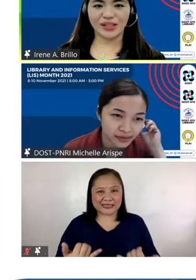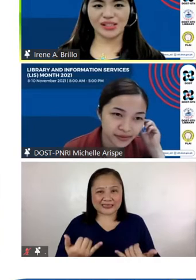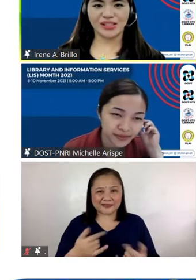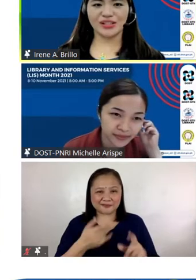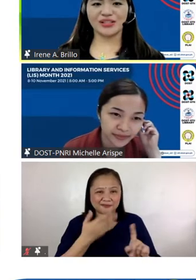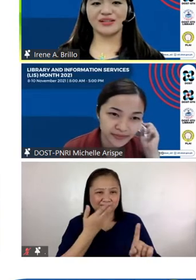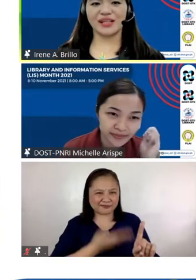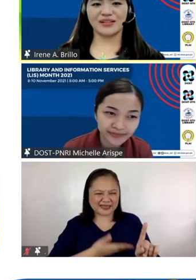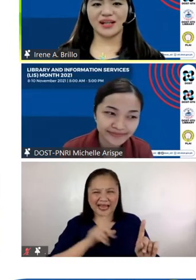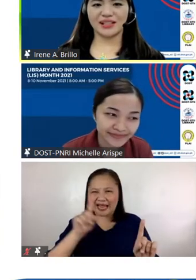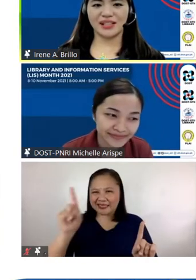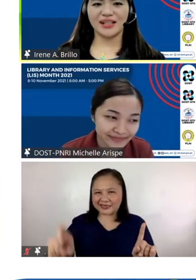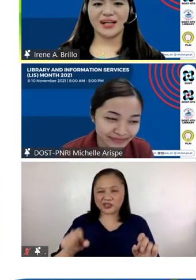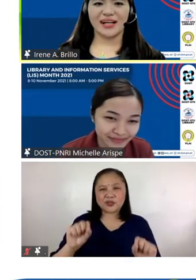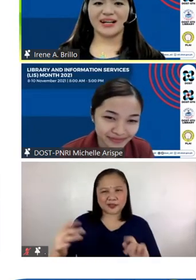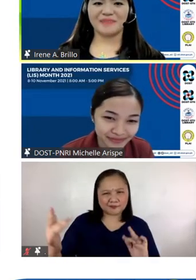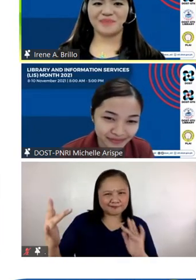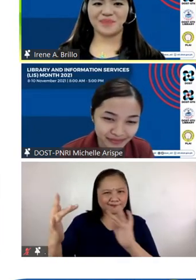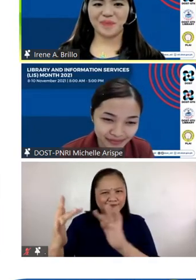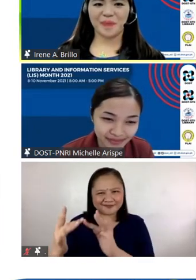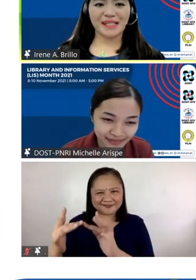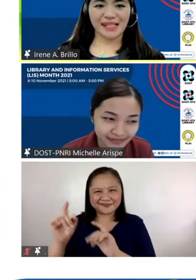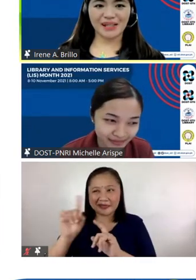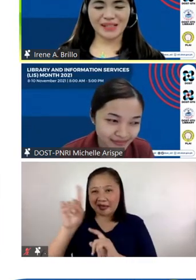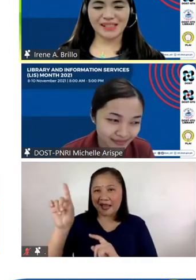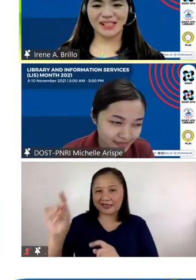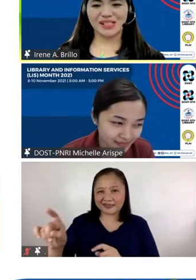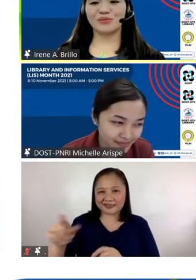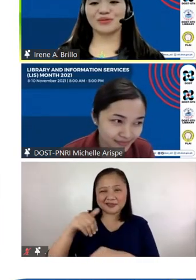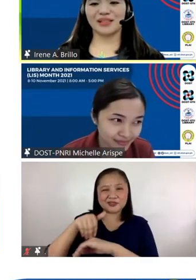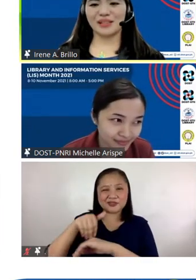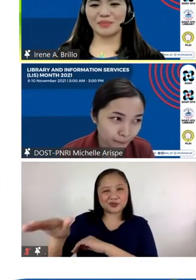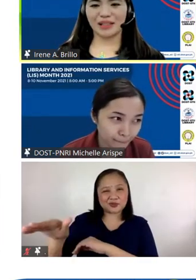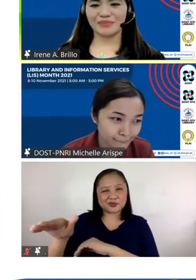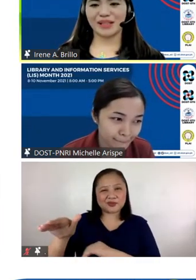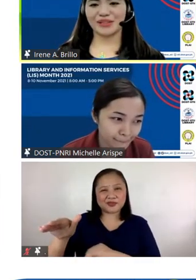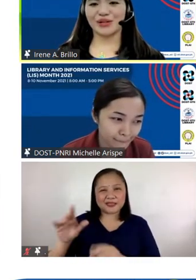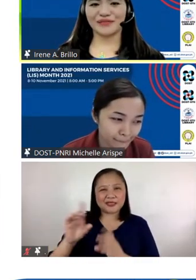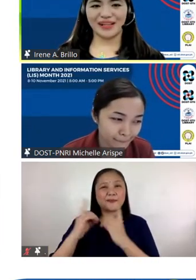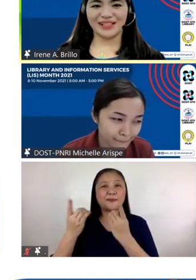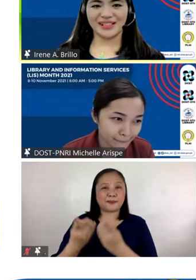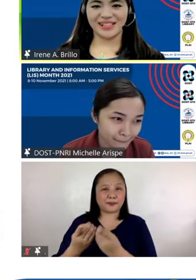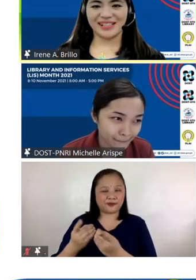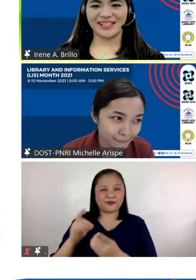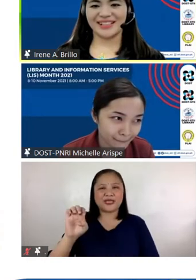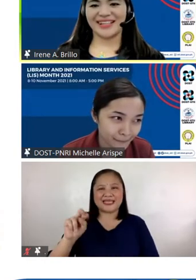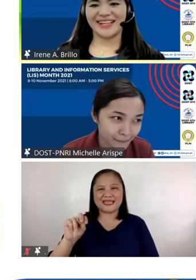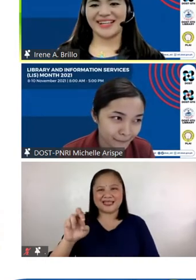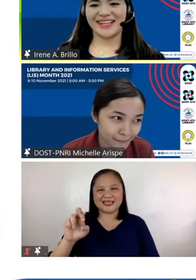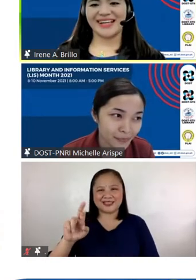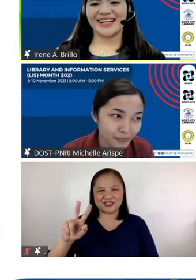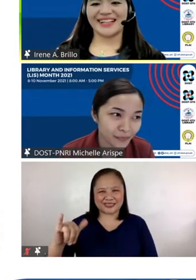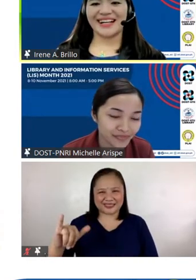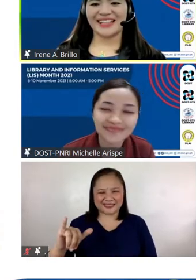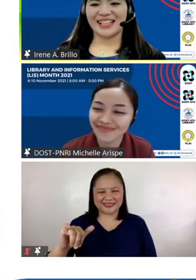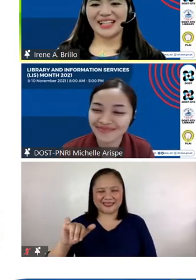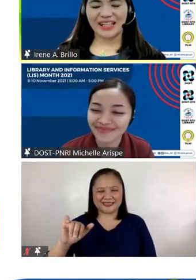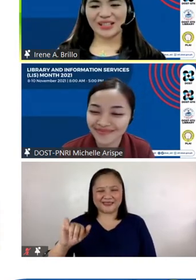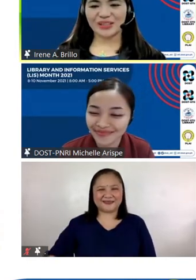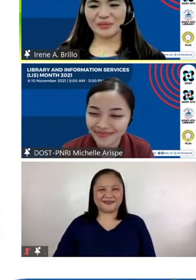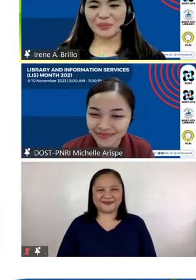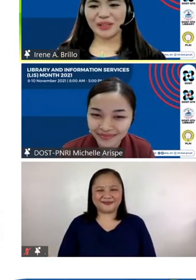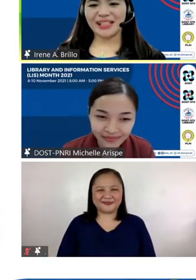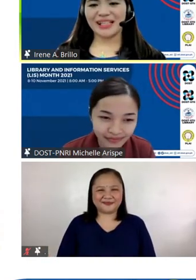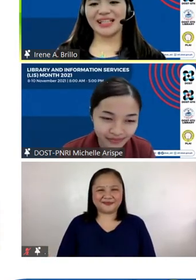asking the question, you can directly send a message to the Department of Energy. Ayan.